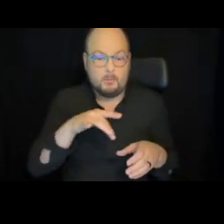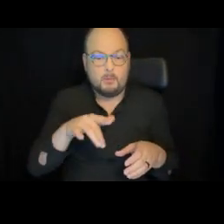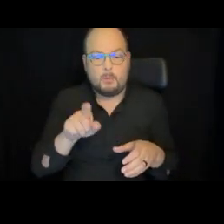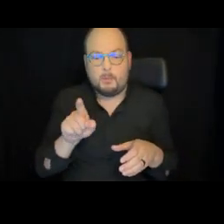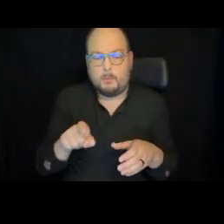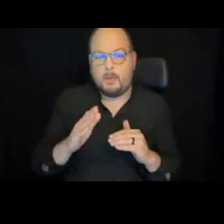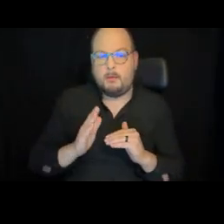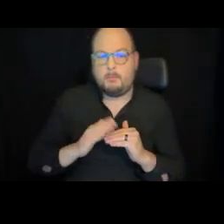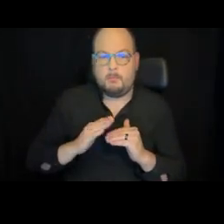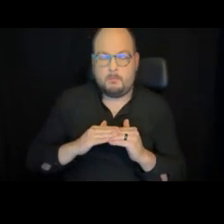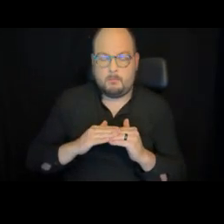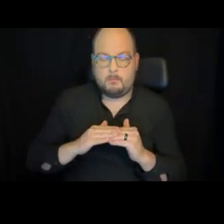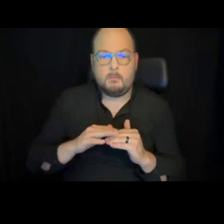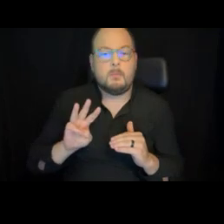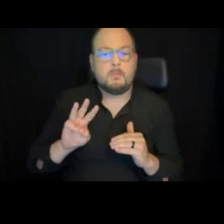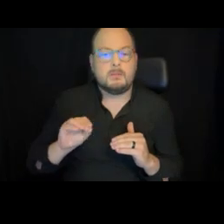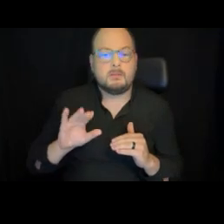circular turning space.